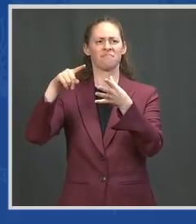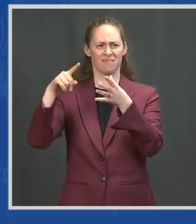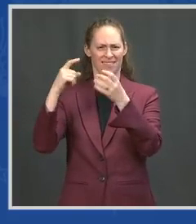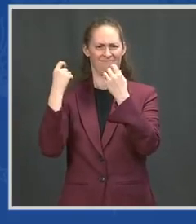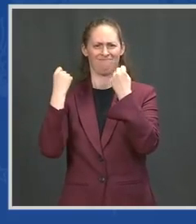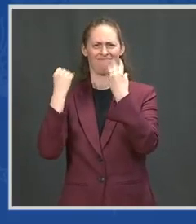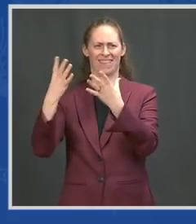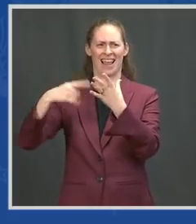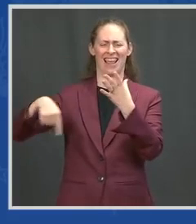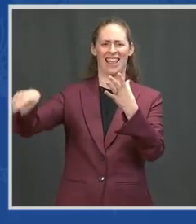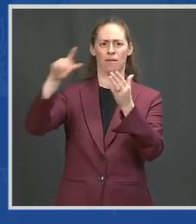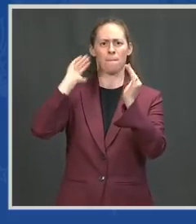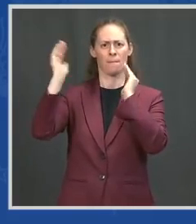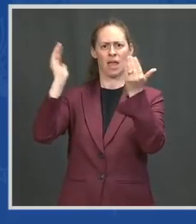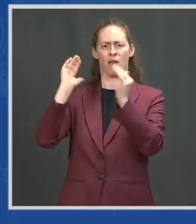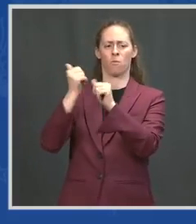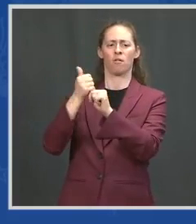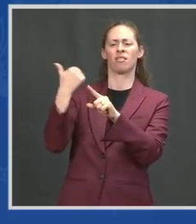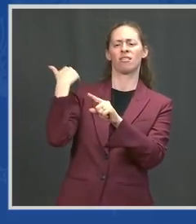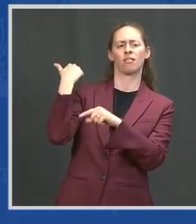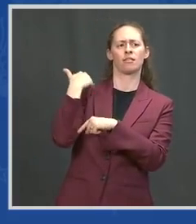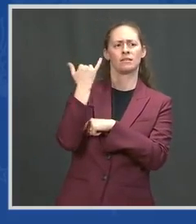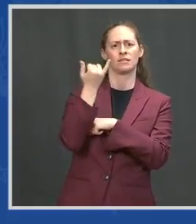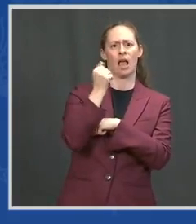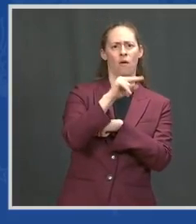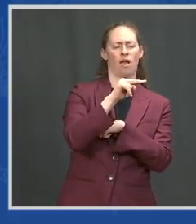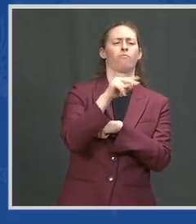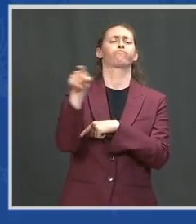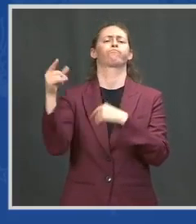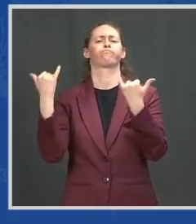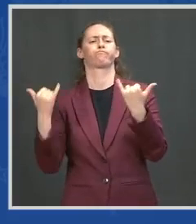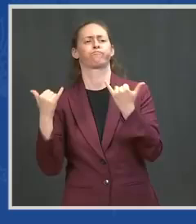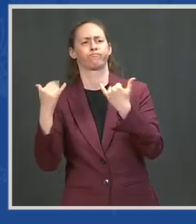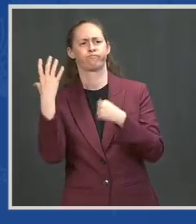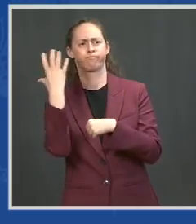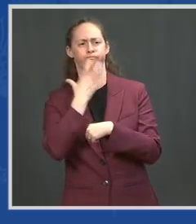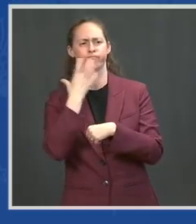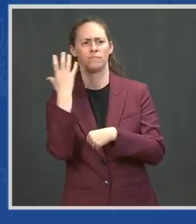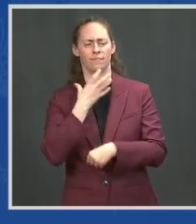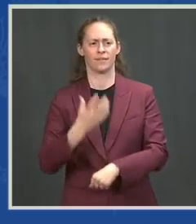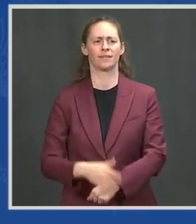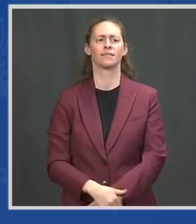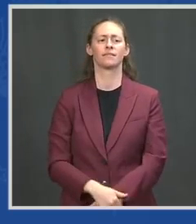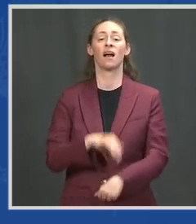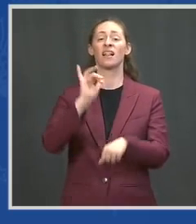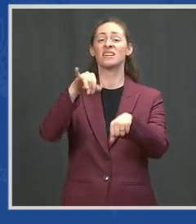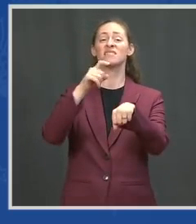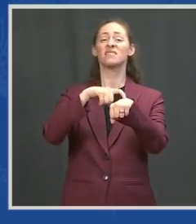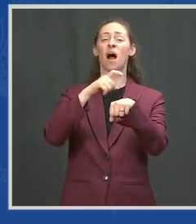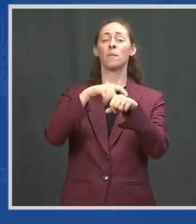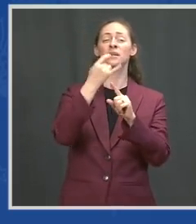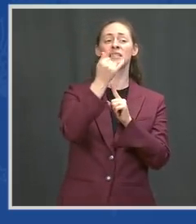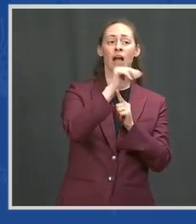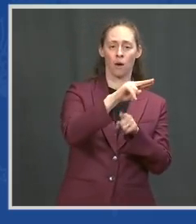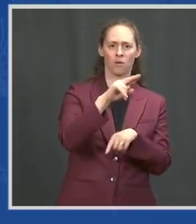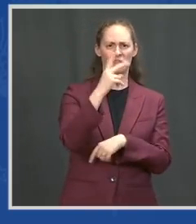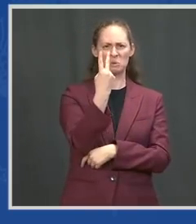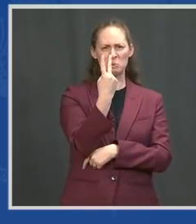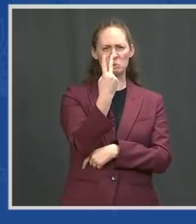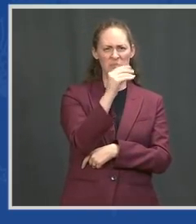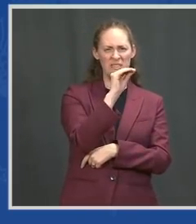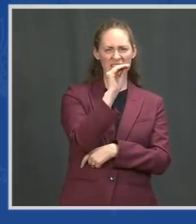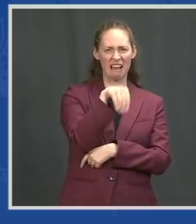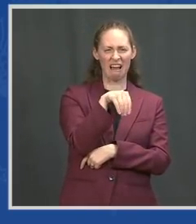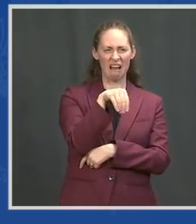January, when less than 2% of adults and less than 1% of seniors were fully vaccinated. Not only that, cases